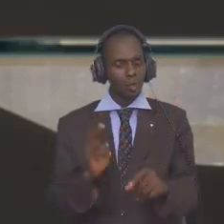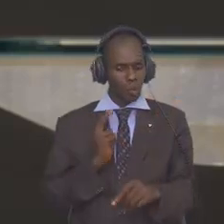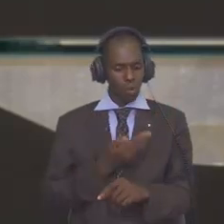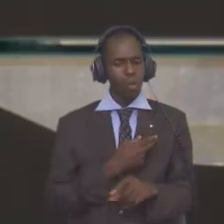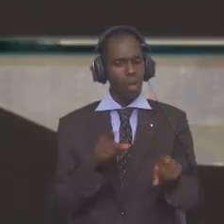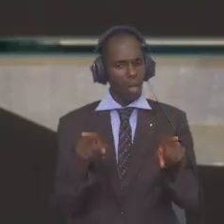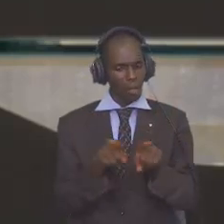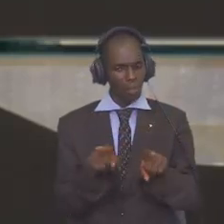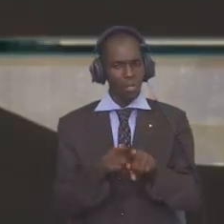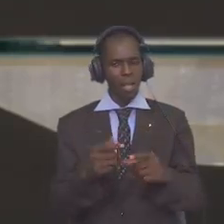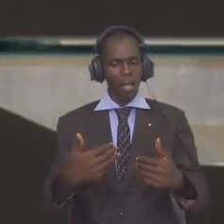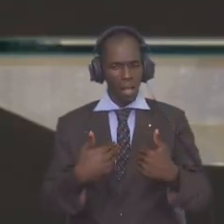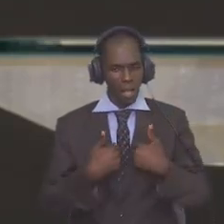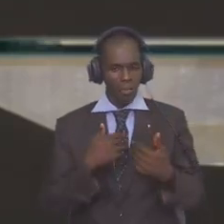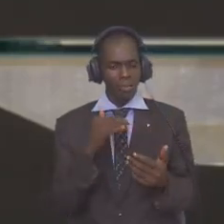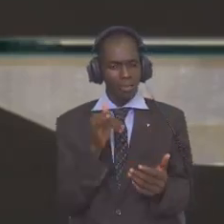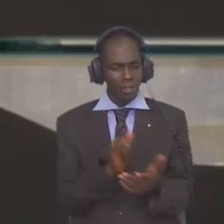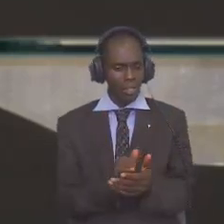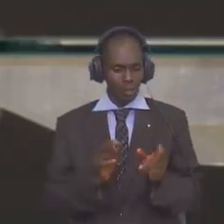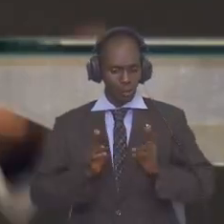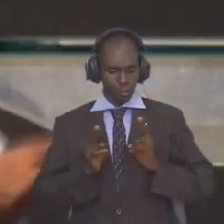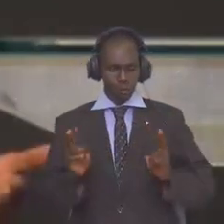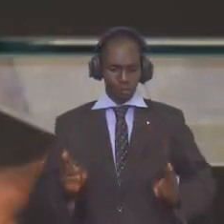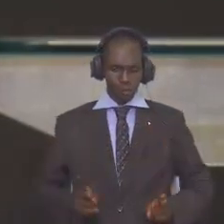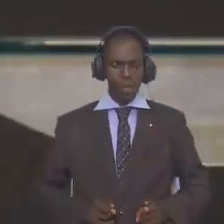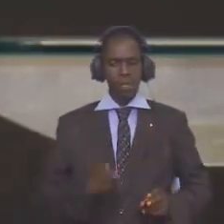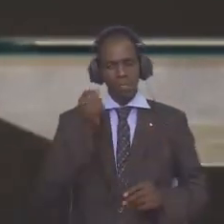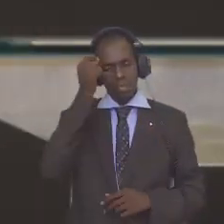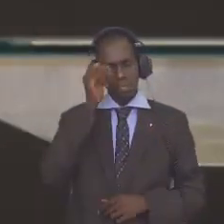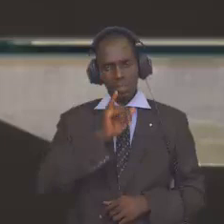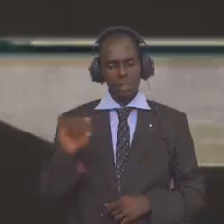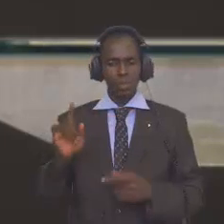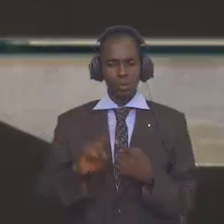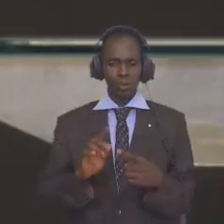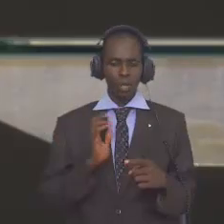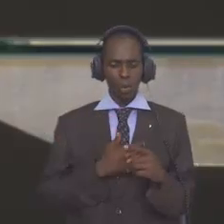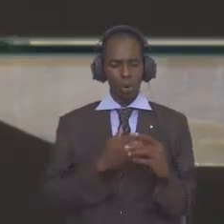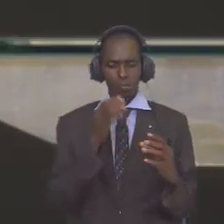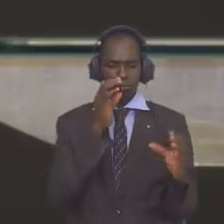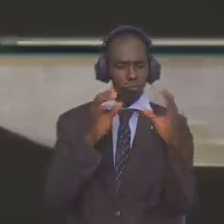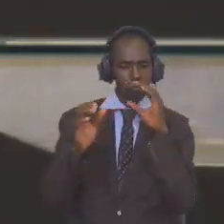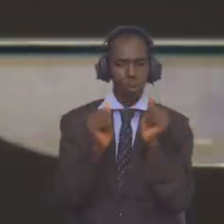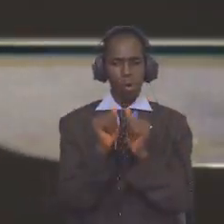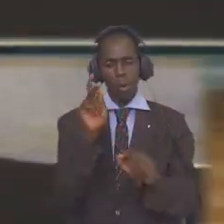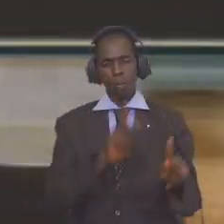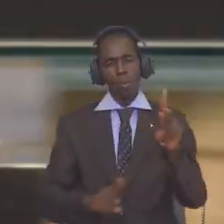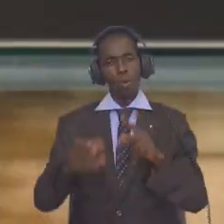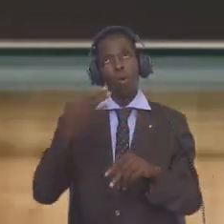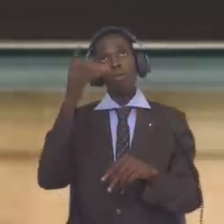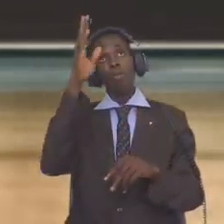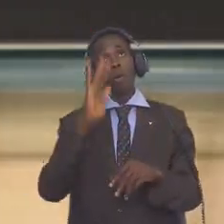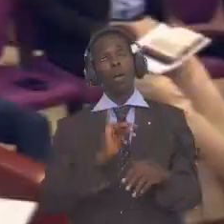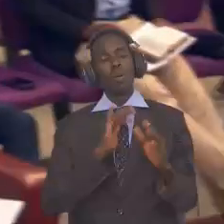human aspect to our interaction with the people of God. And the Lord help